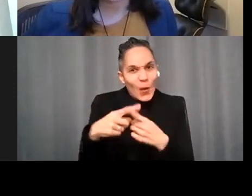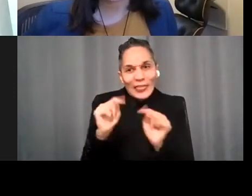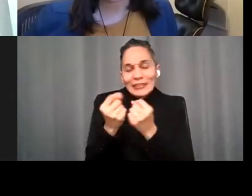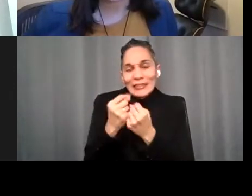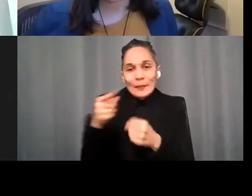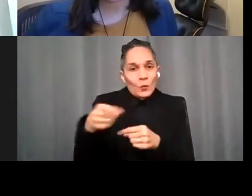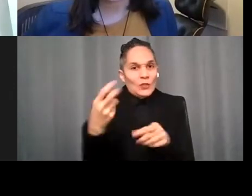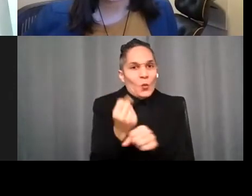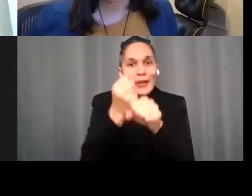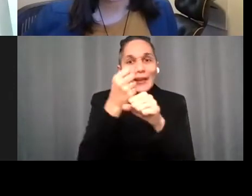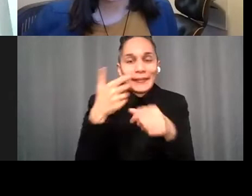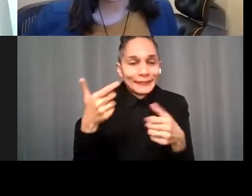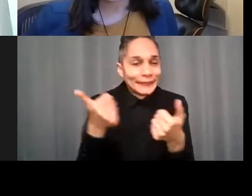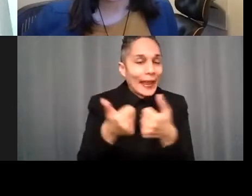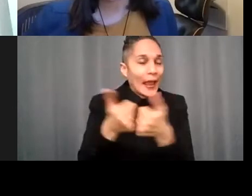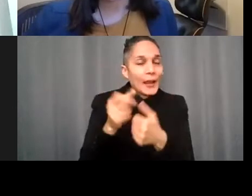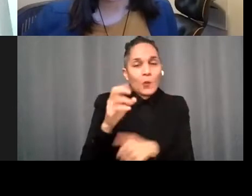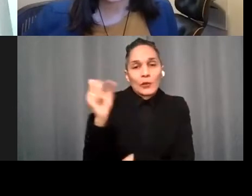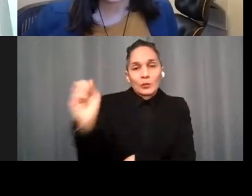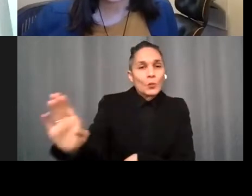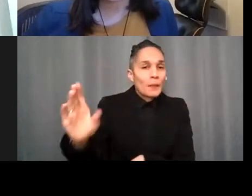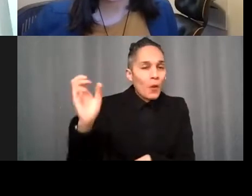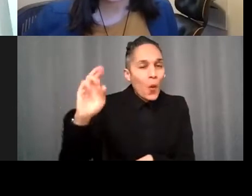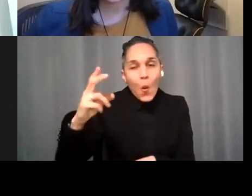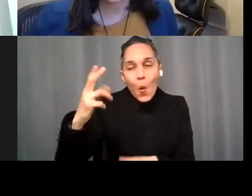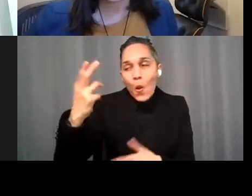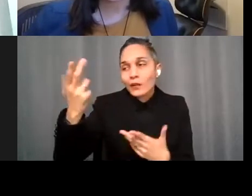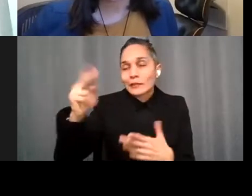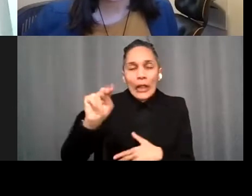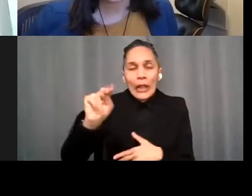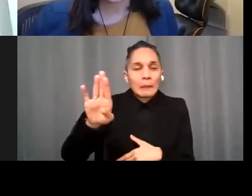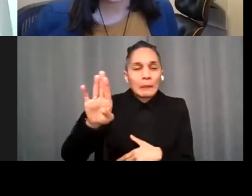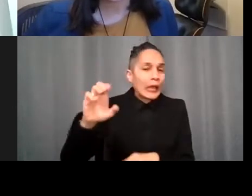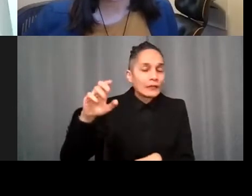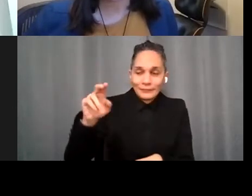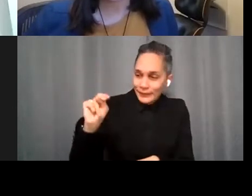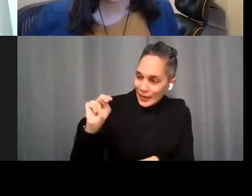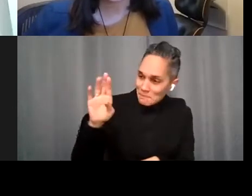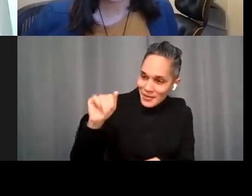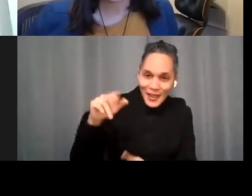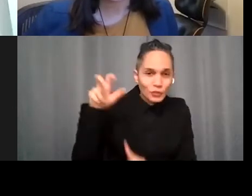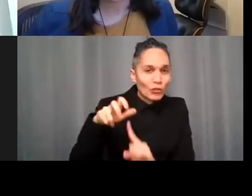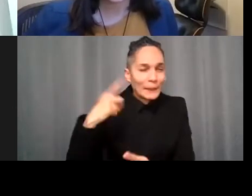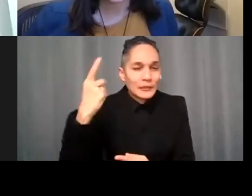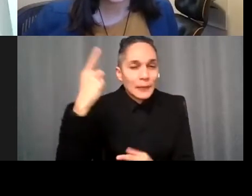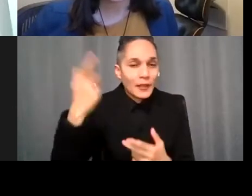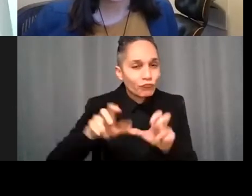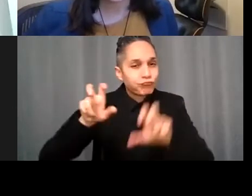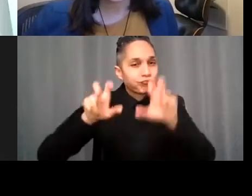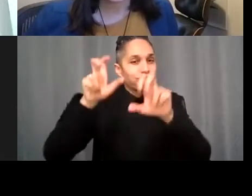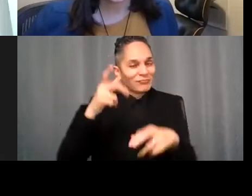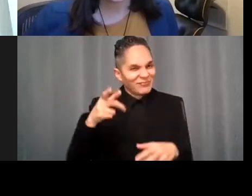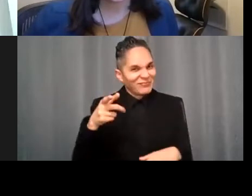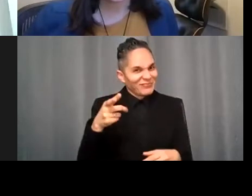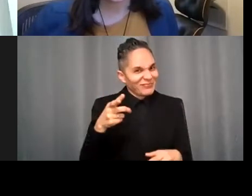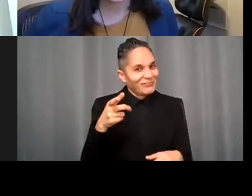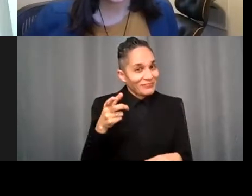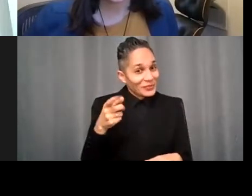winning a Super Bowl or an NBA championship. So I think it's all about, as we've all said